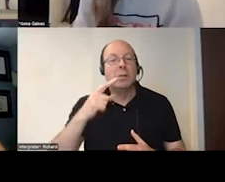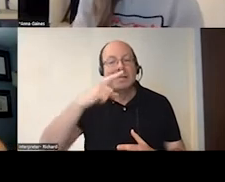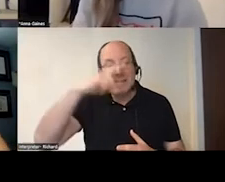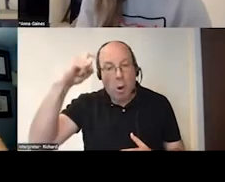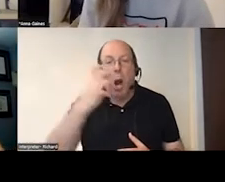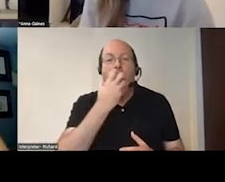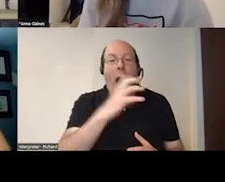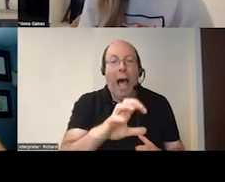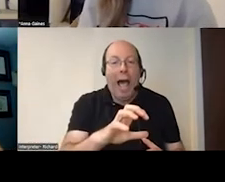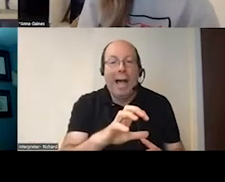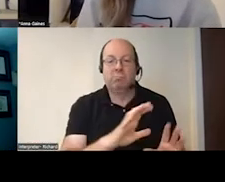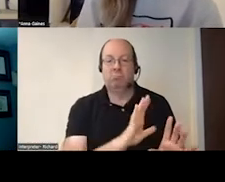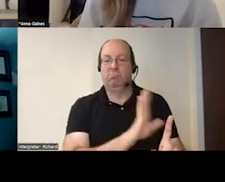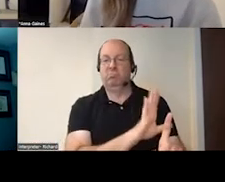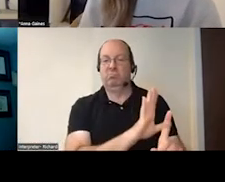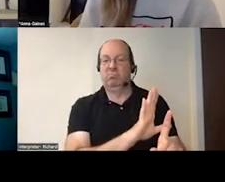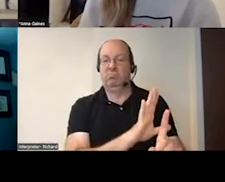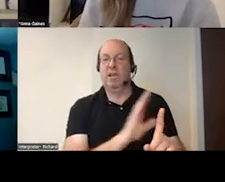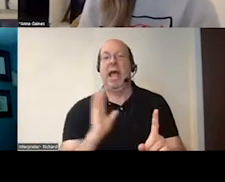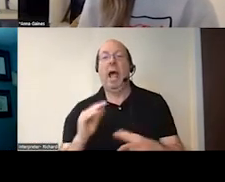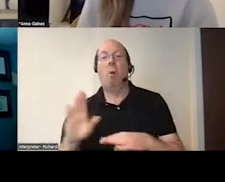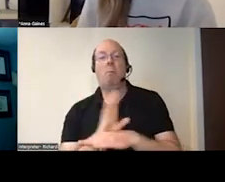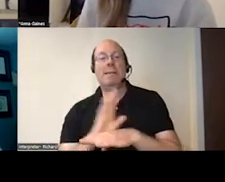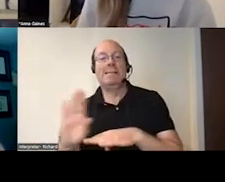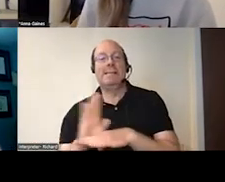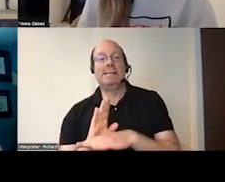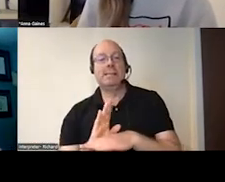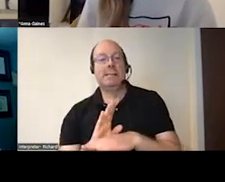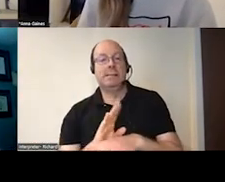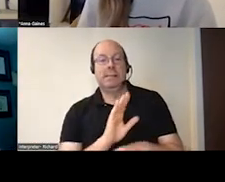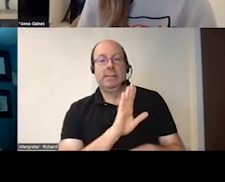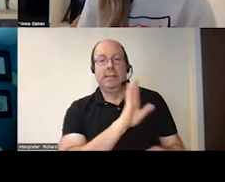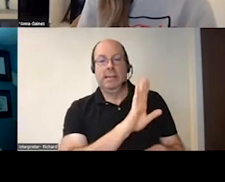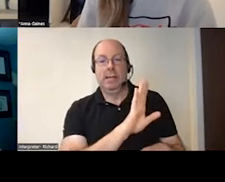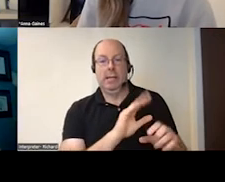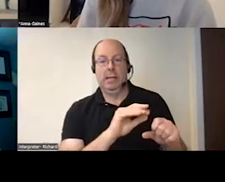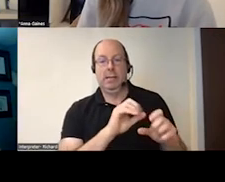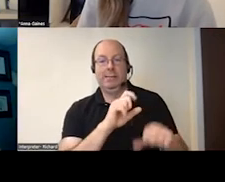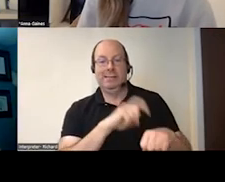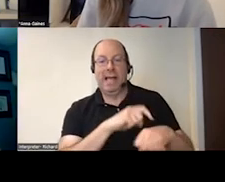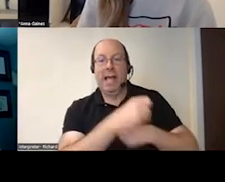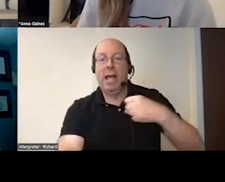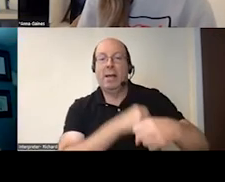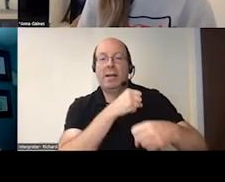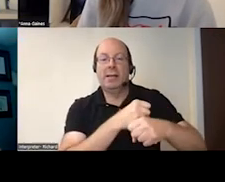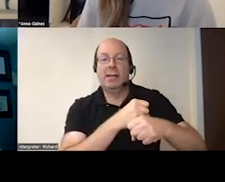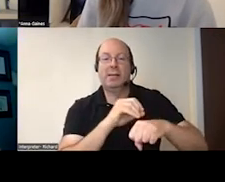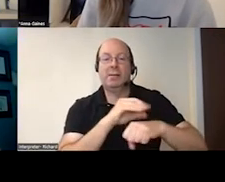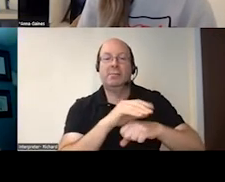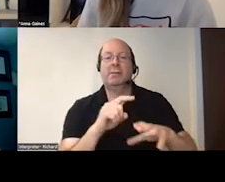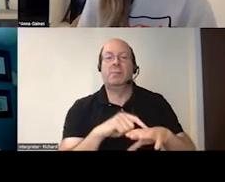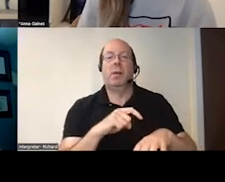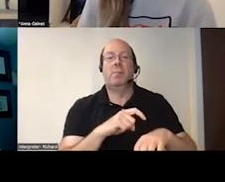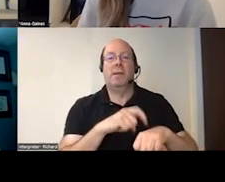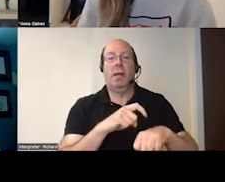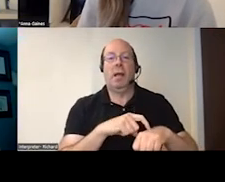understand the seasonality of our business. We had to kind of like shrink everything a little bit,